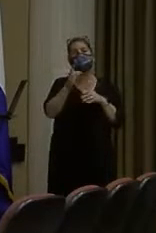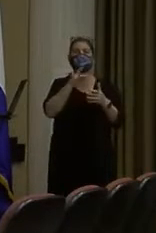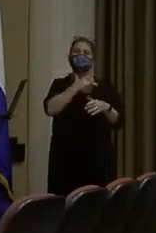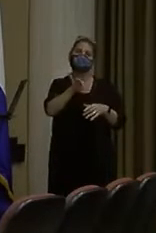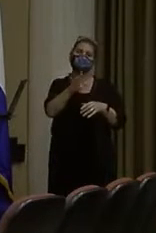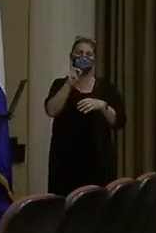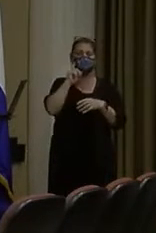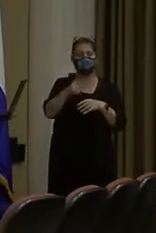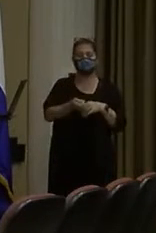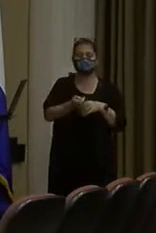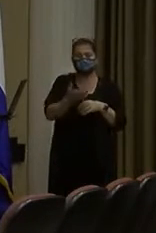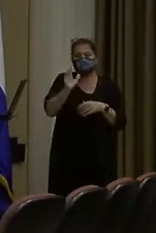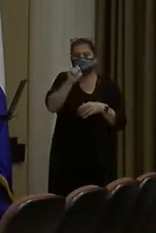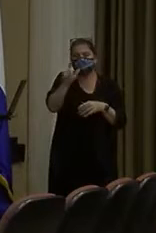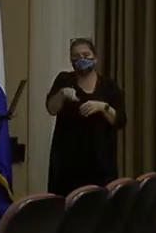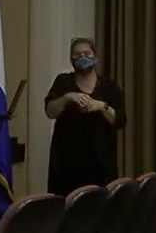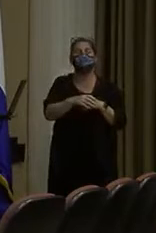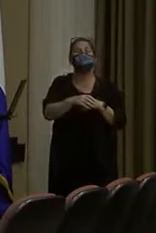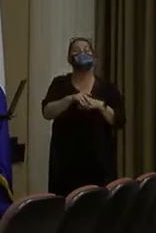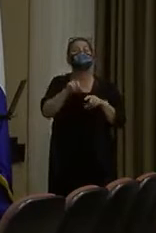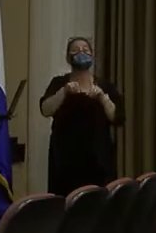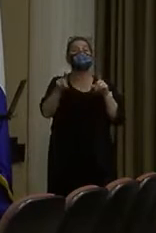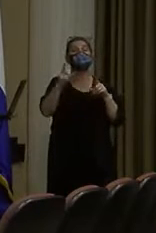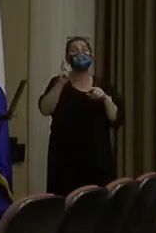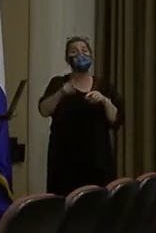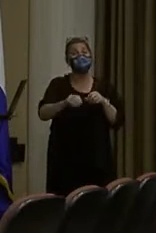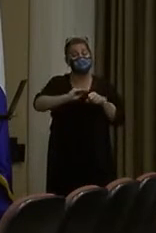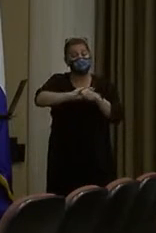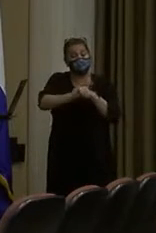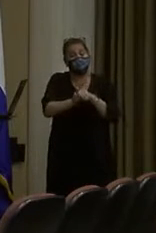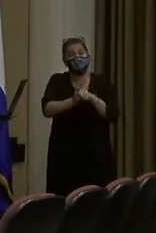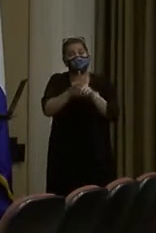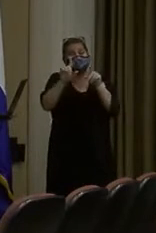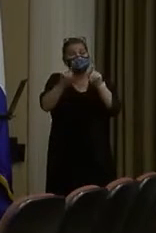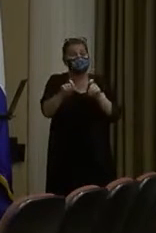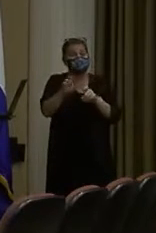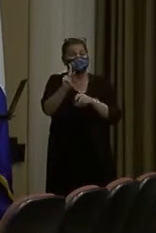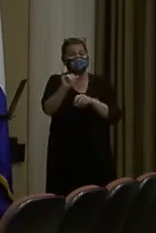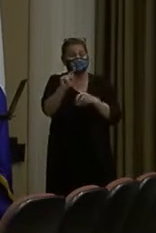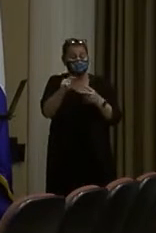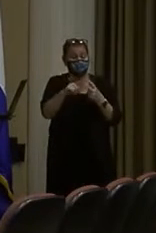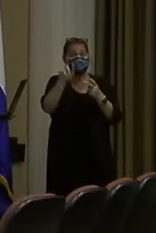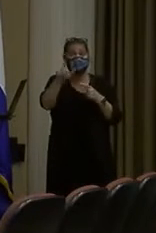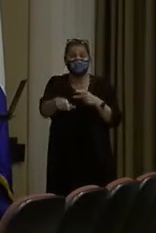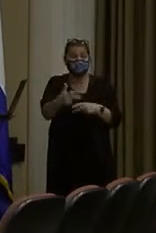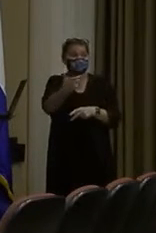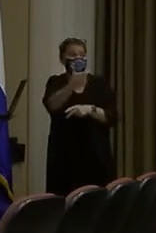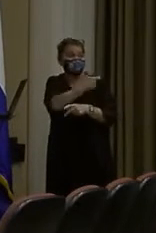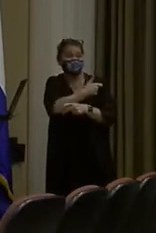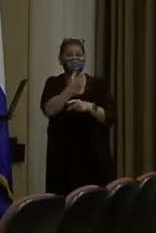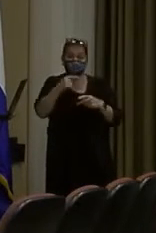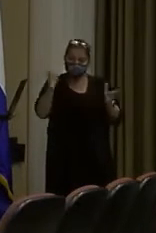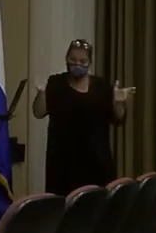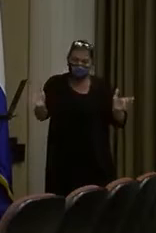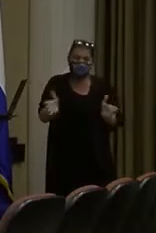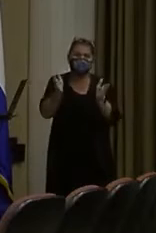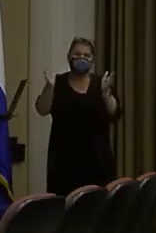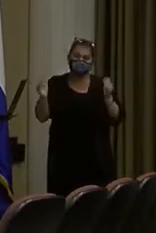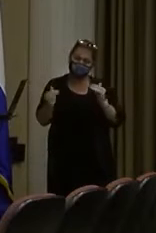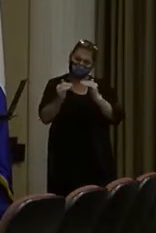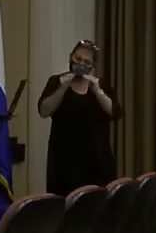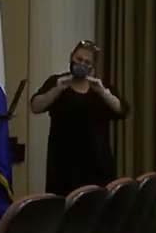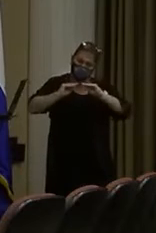as expendable workers, well, we need the COVID testing kits. We need vaccinations. And we were pushing for the